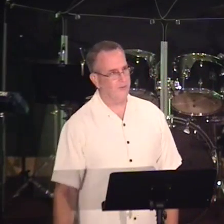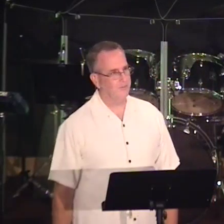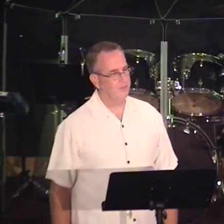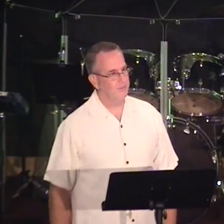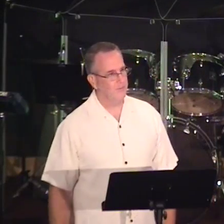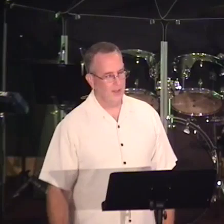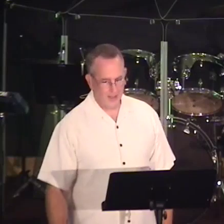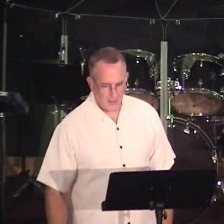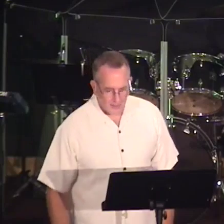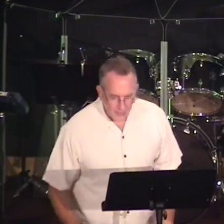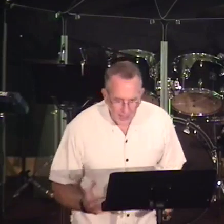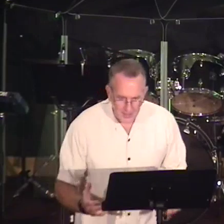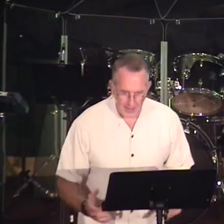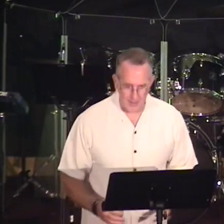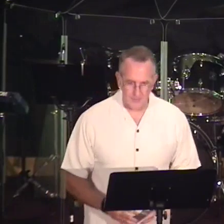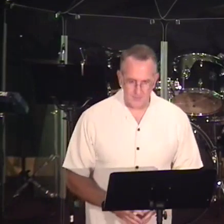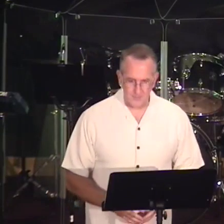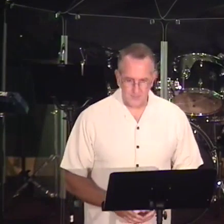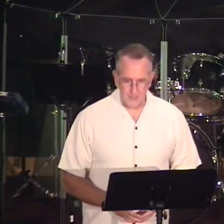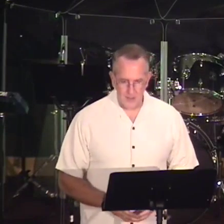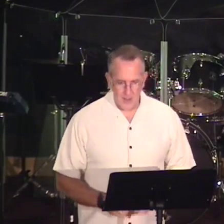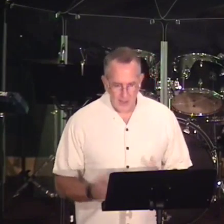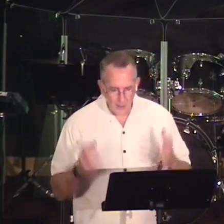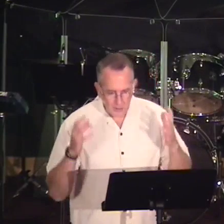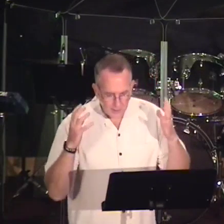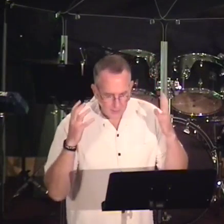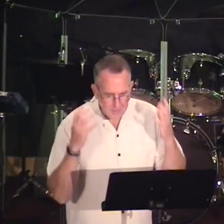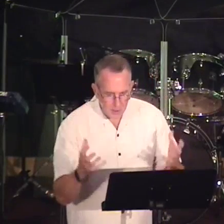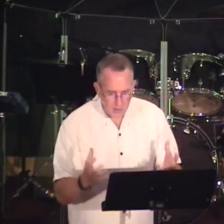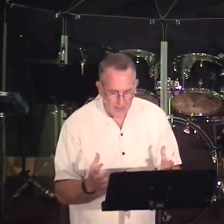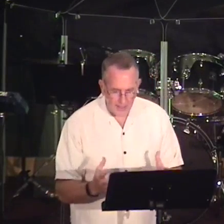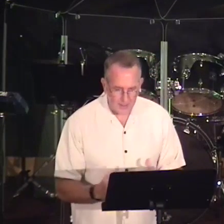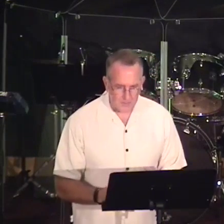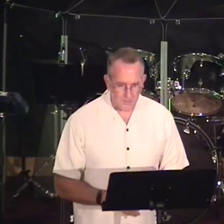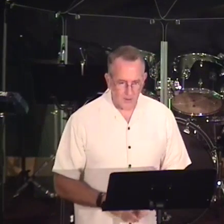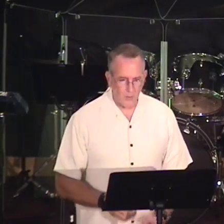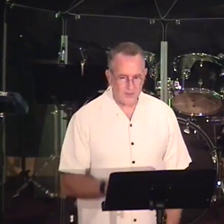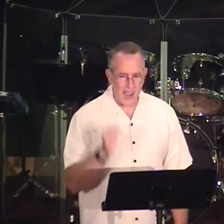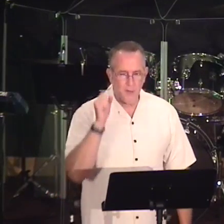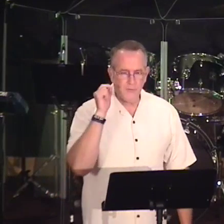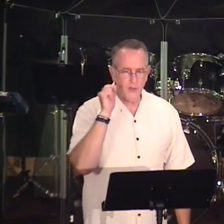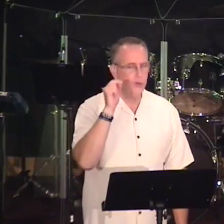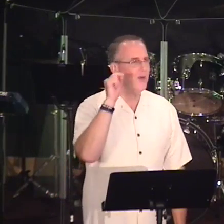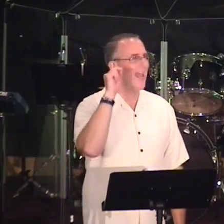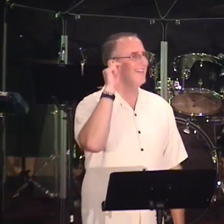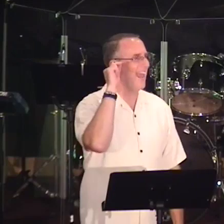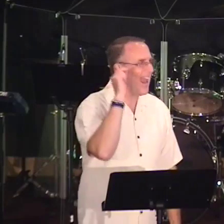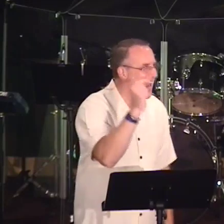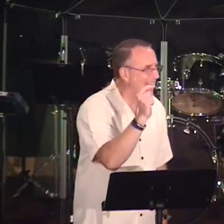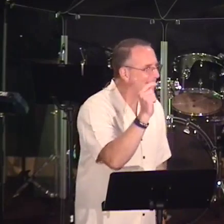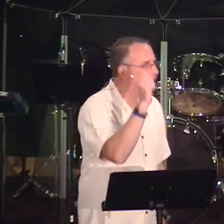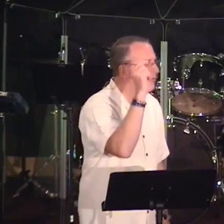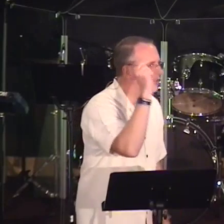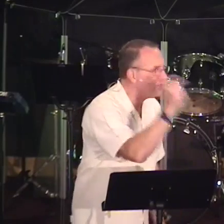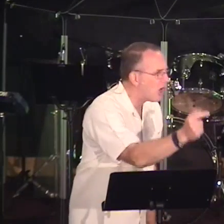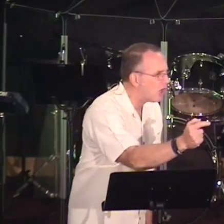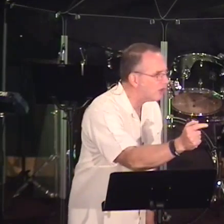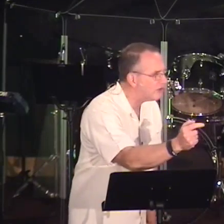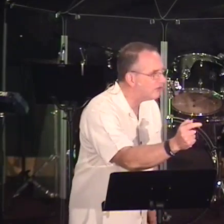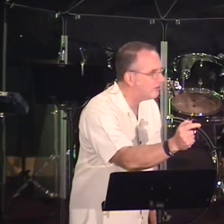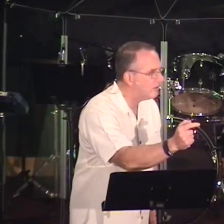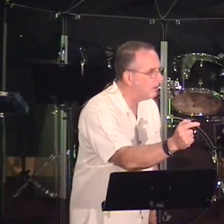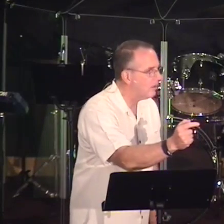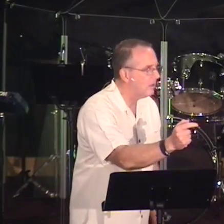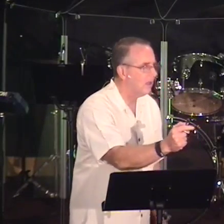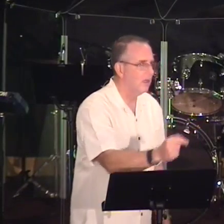church. Think about it. Here he is, a mere man, was now viewed as head of the